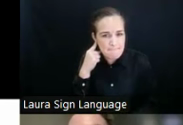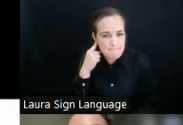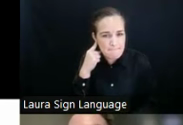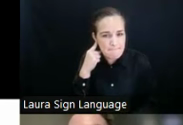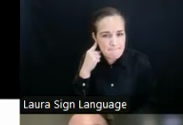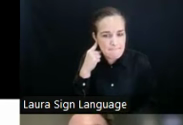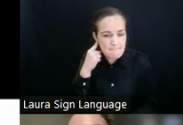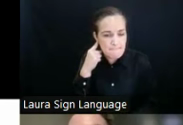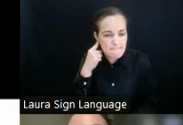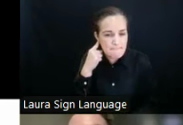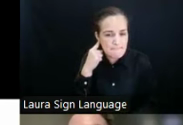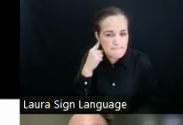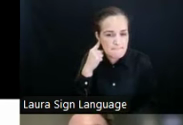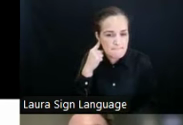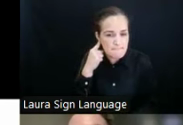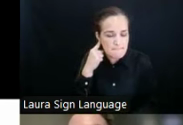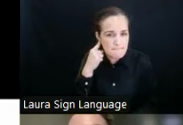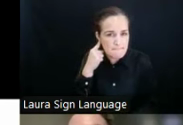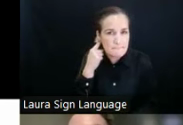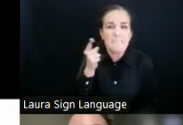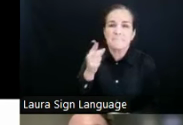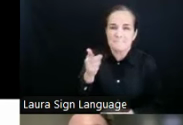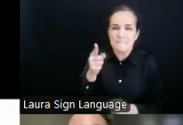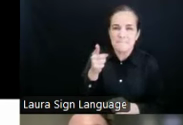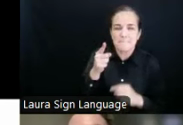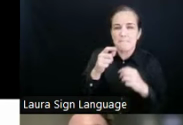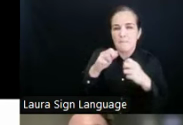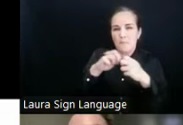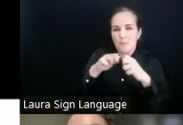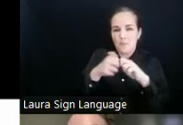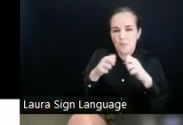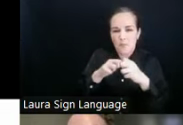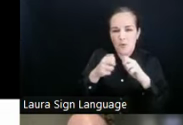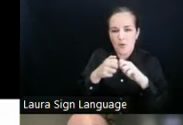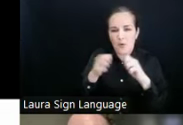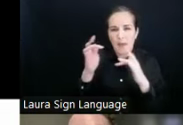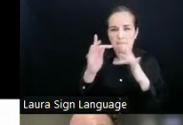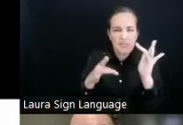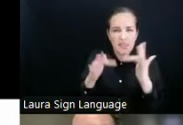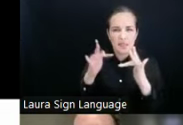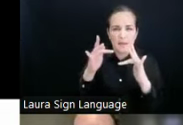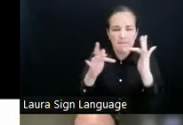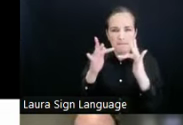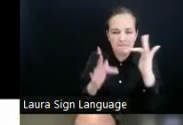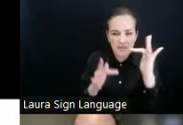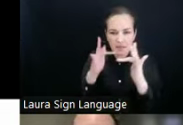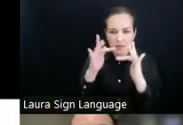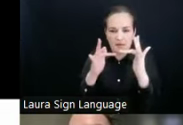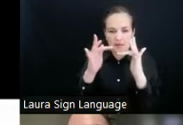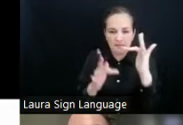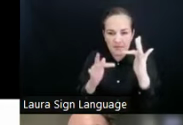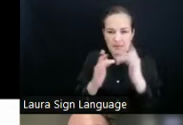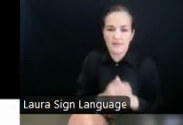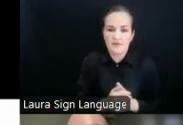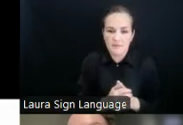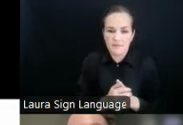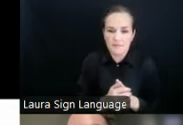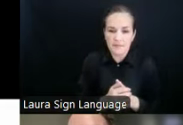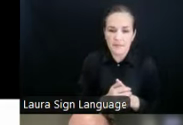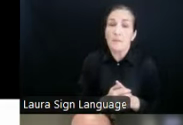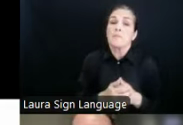It seems Melanie's internet is Apologies. unstable. COVID-19 pandemic hit us. That's where we saw